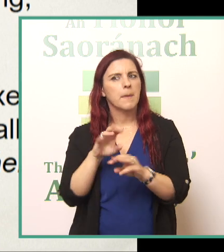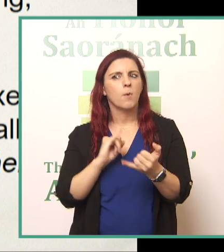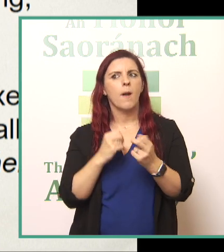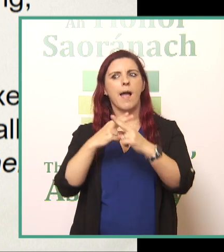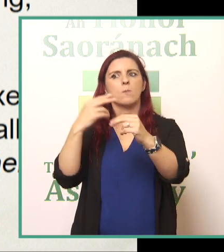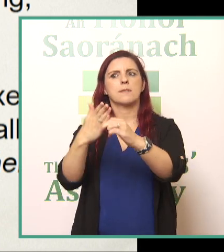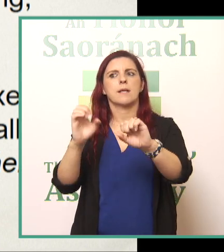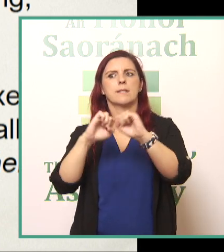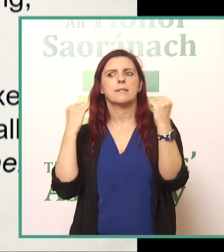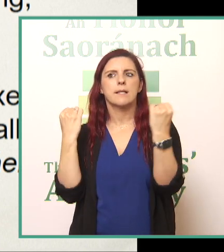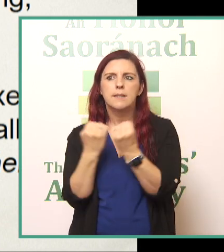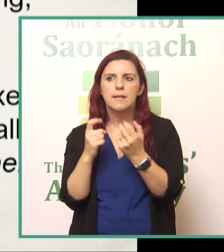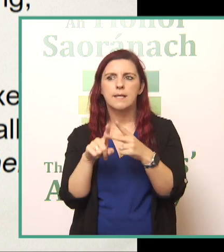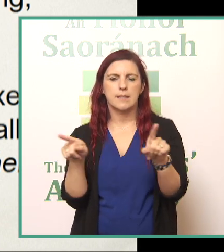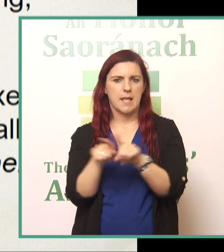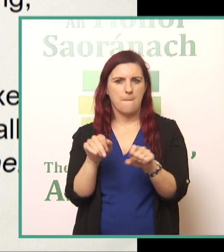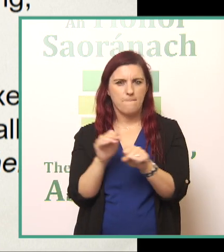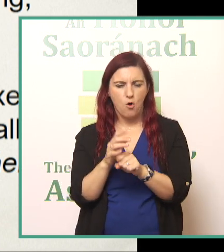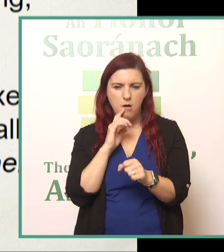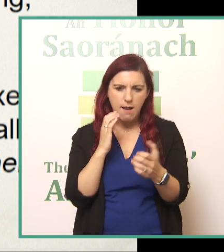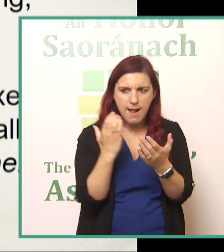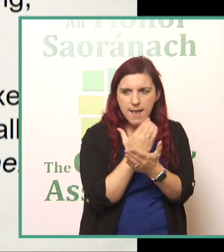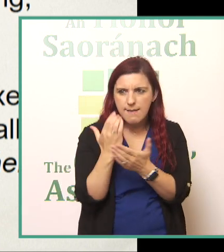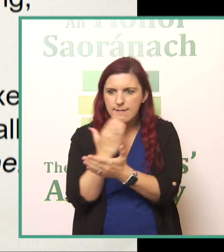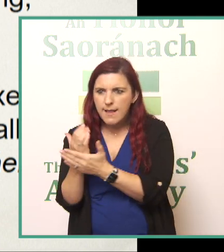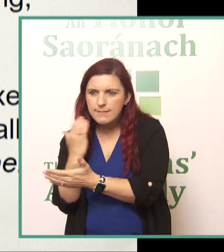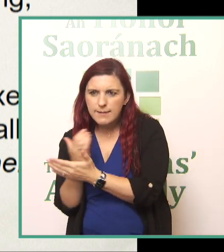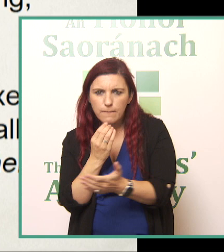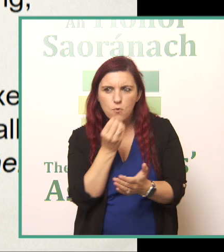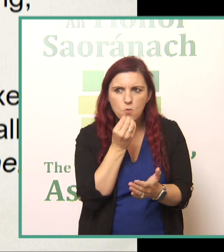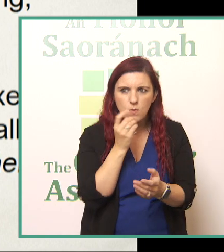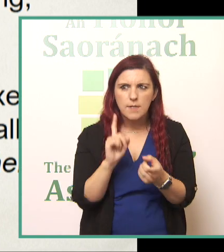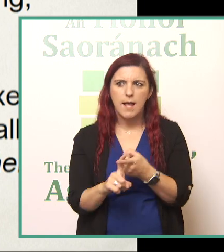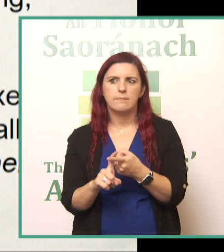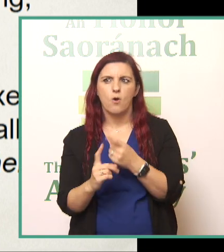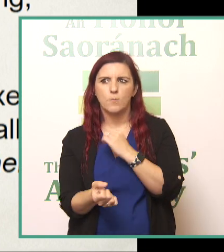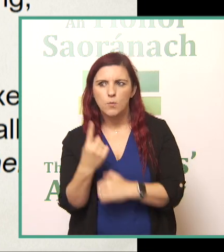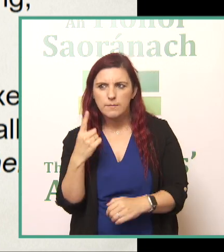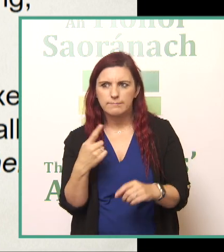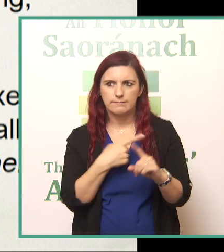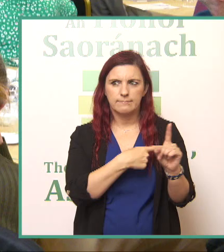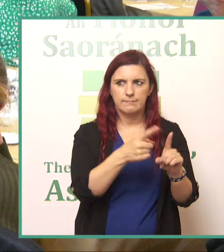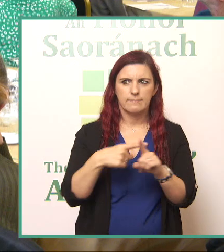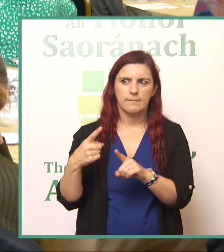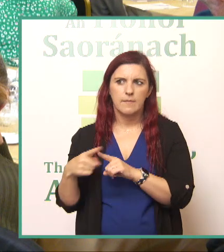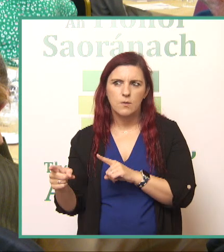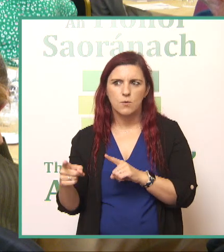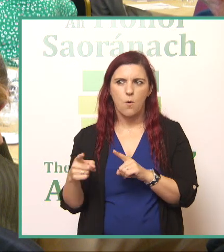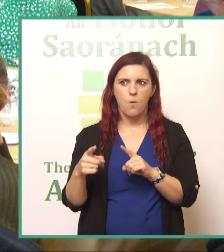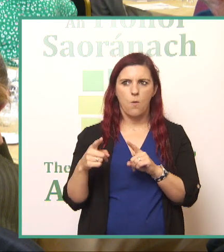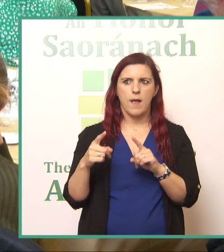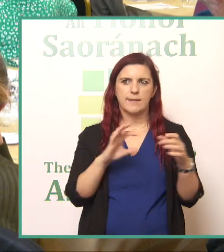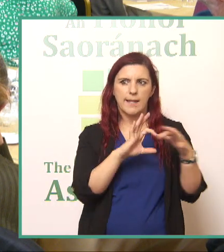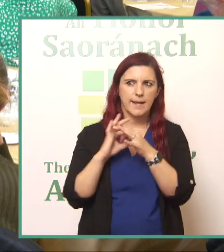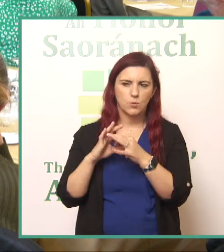society. It's also a place for foraging. It's a place of opportunity. It's a place of asceticism. And it's associated with various animals, such